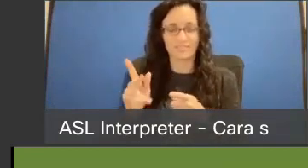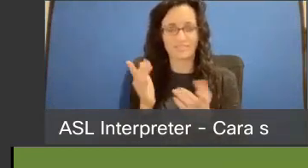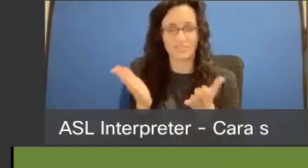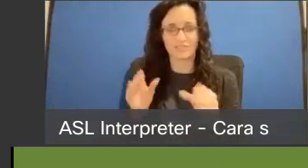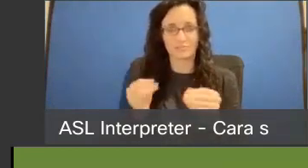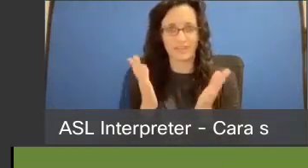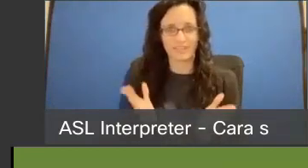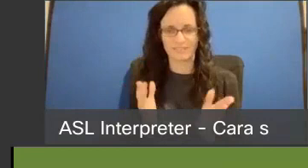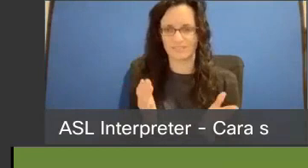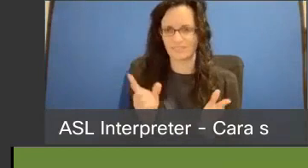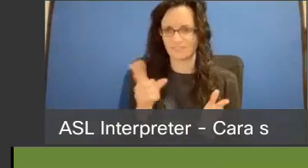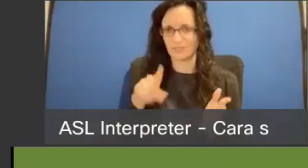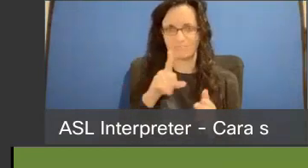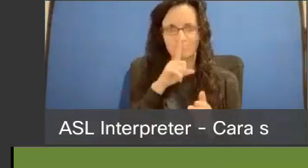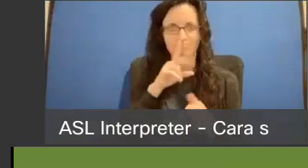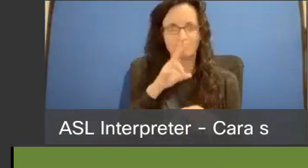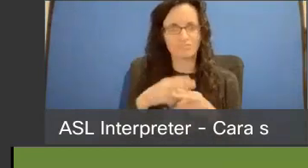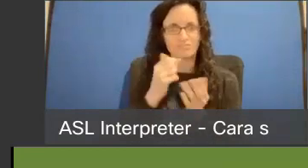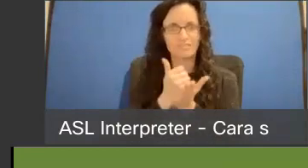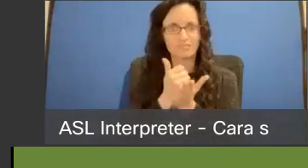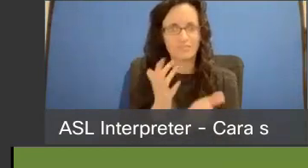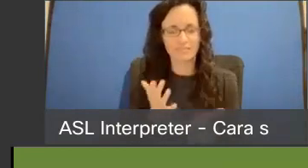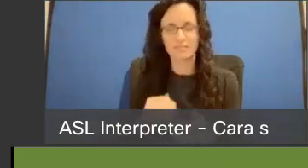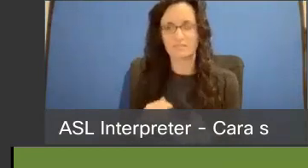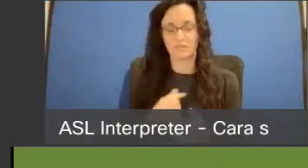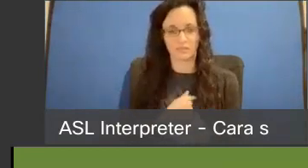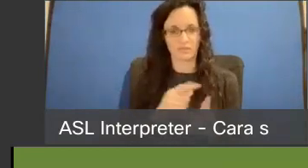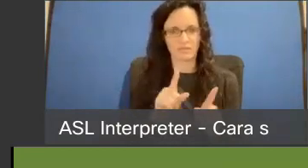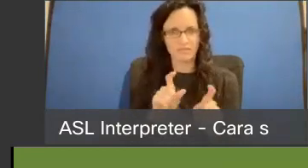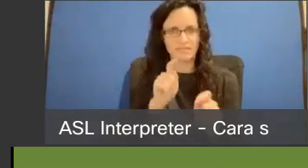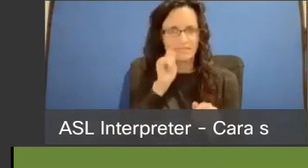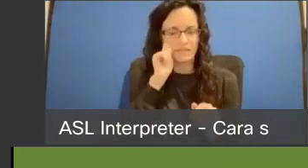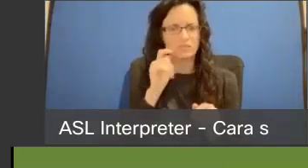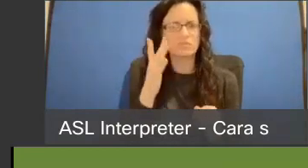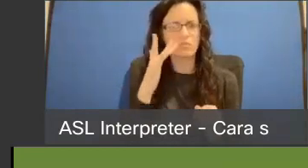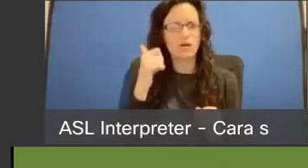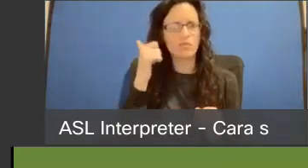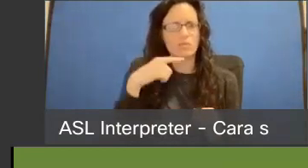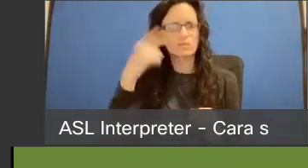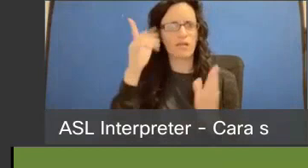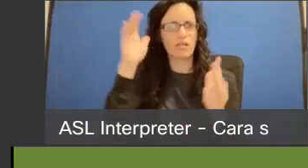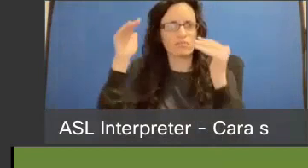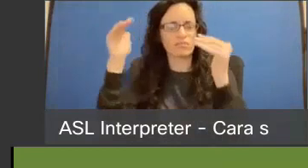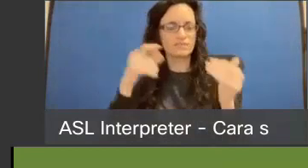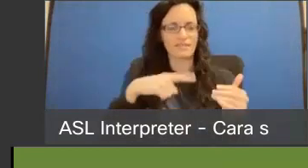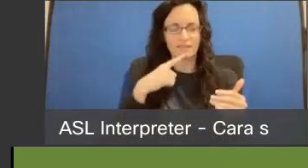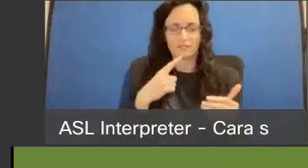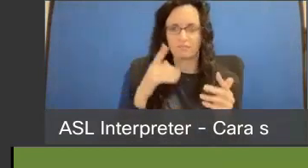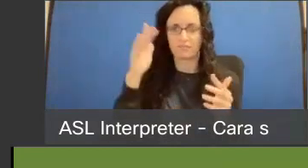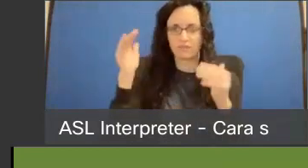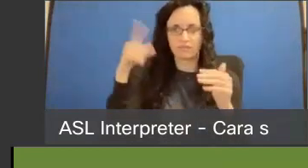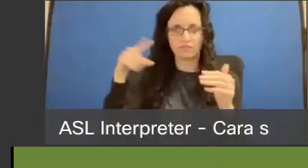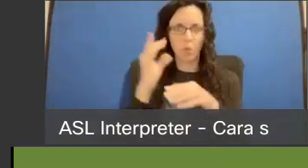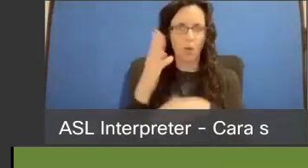We ask young people sometimes, adolescents, like, why wouldn't you tell the adults around you? And they say, well, because the adults all overreact. And you know